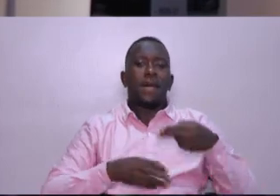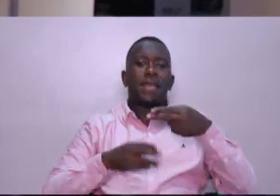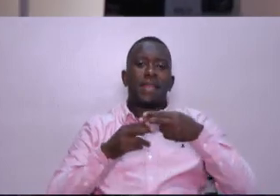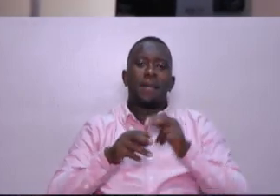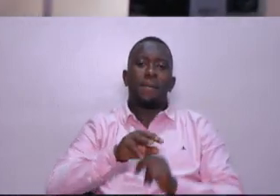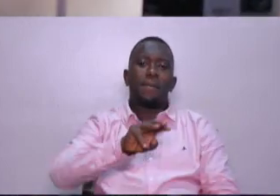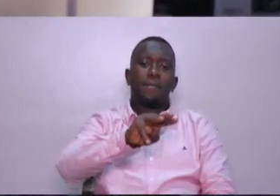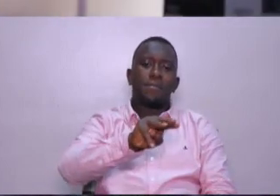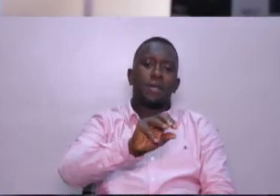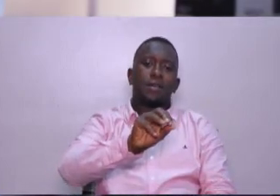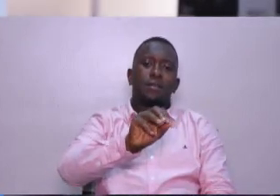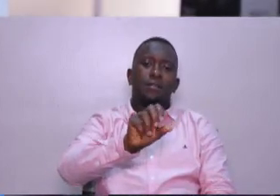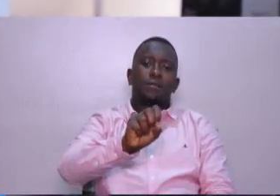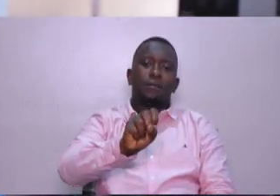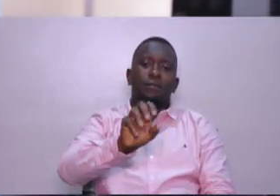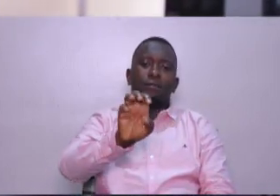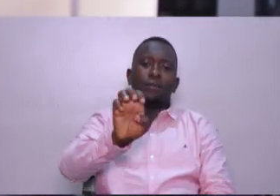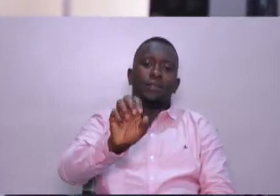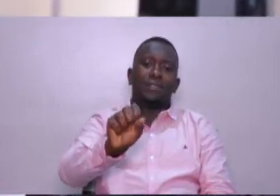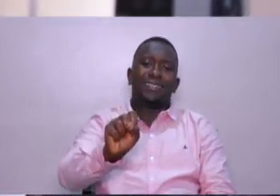from Busitema University.